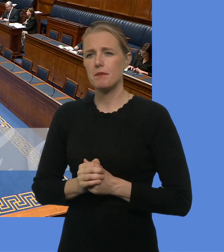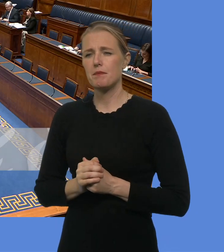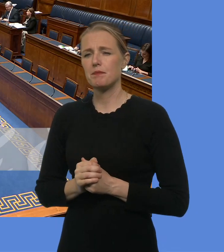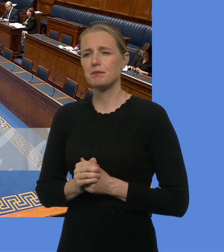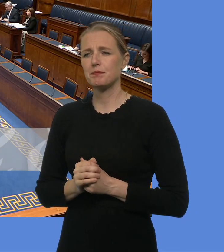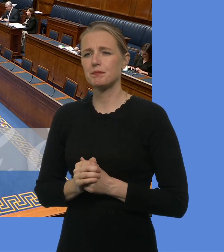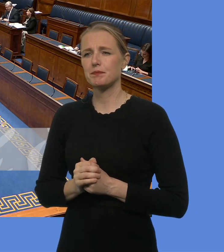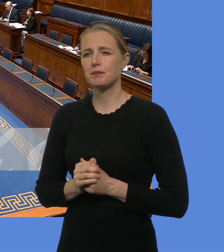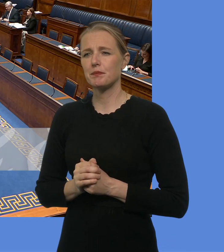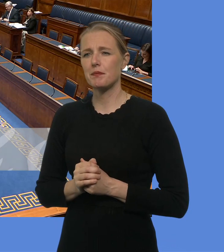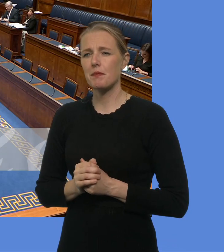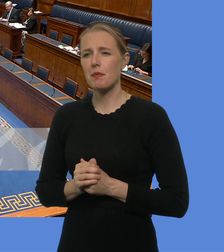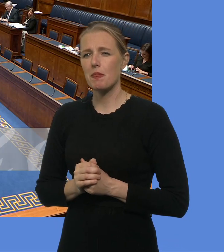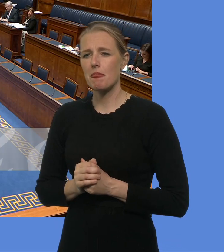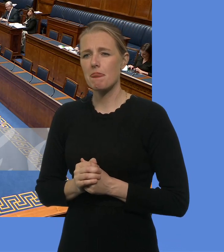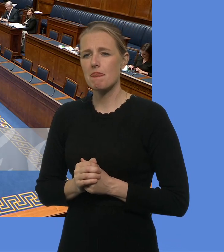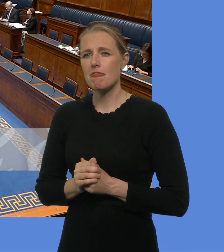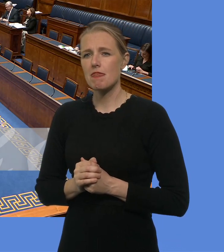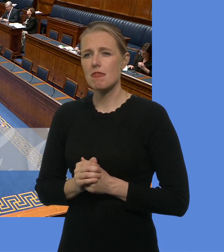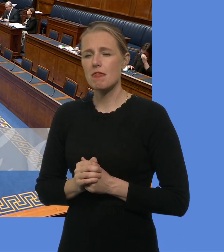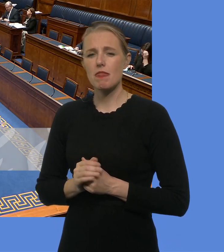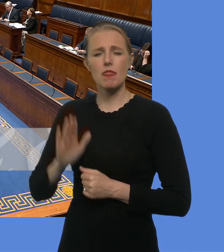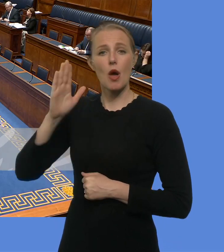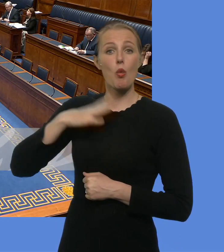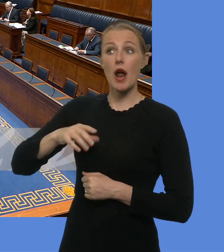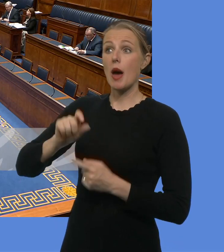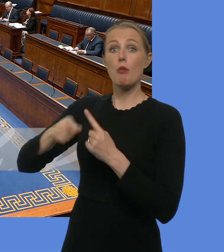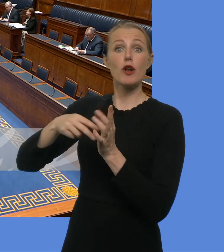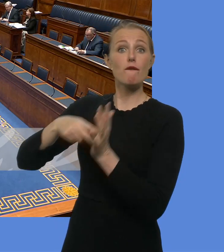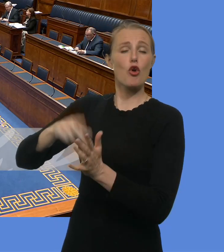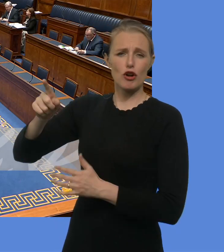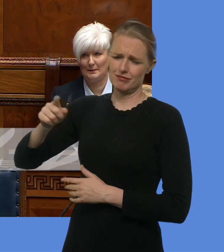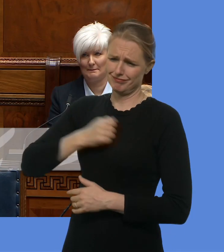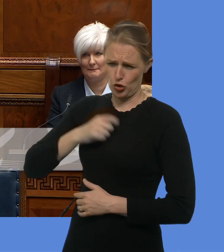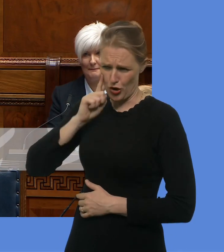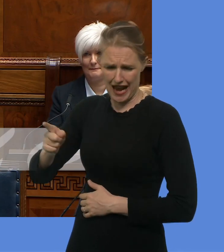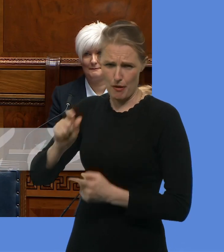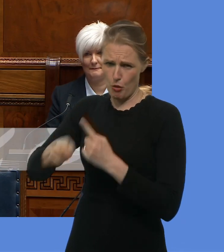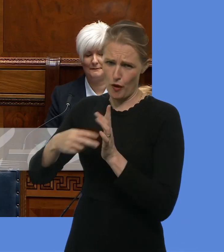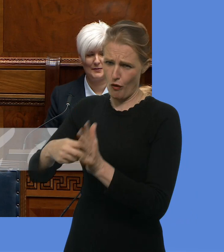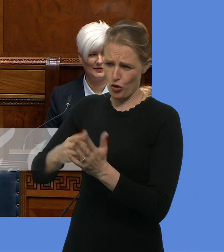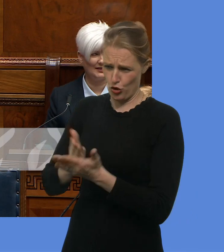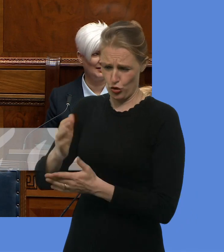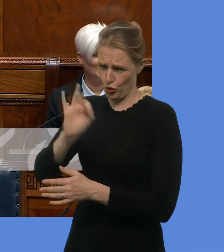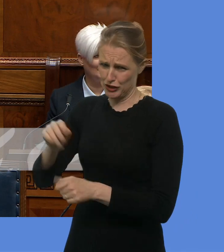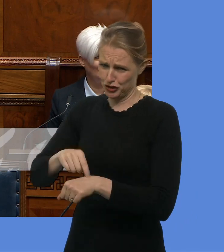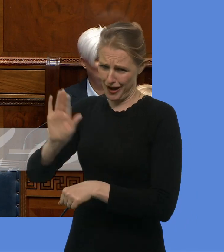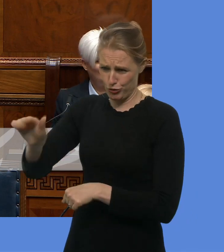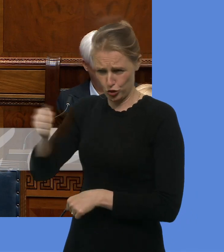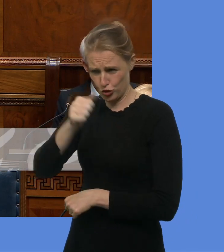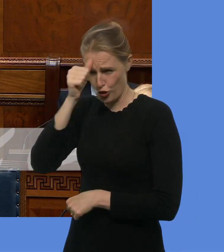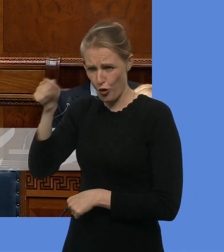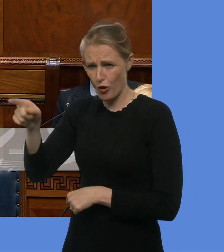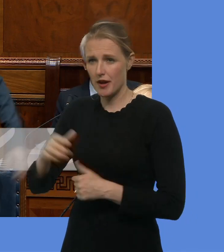Minister. There's no point of order during question time. I think the Speaker would know that. Minister, I'm going to try and ask you a question in relation to your